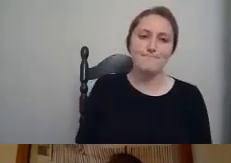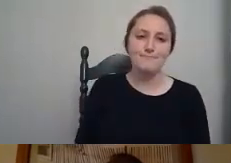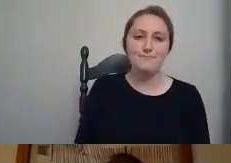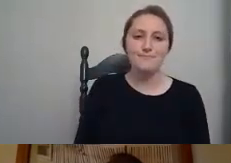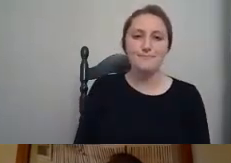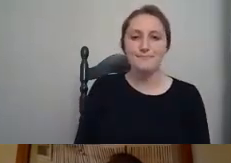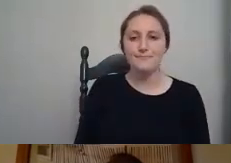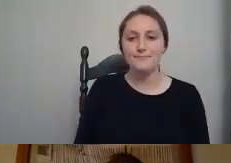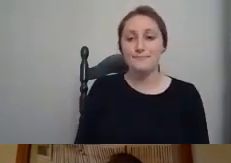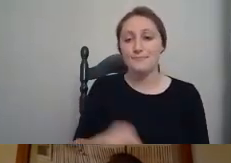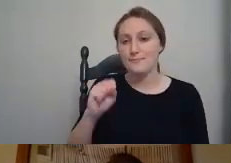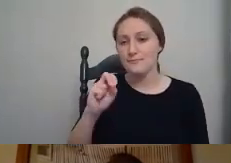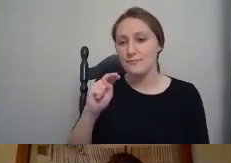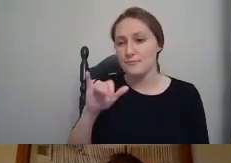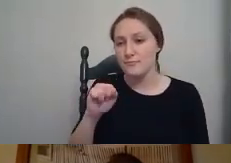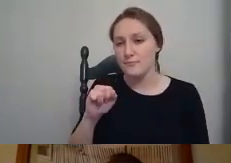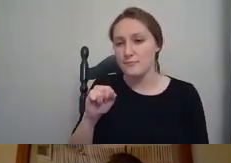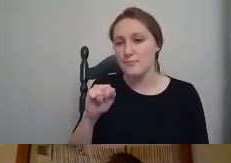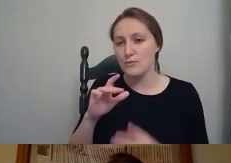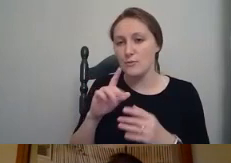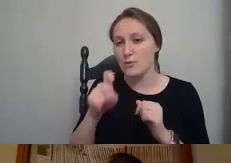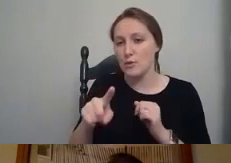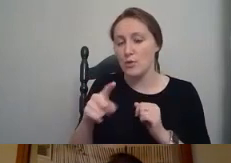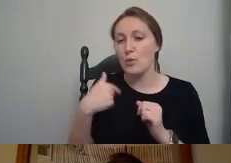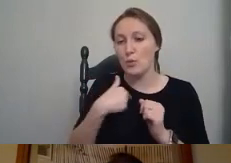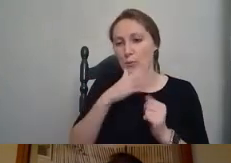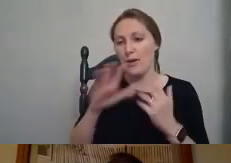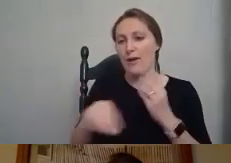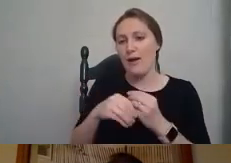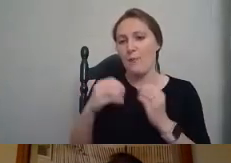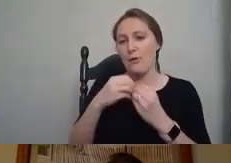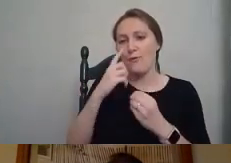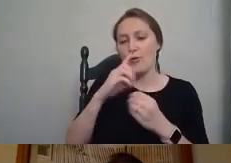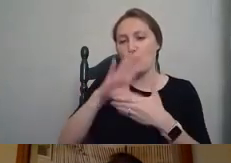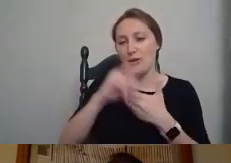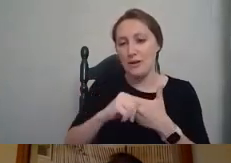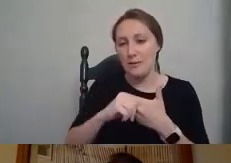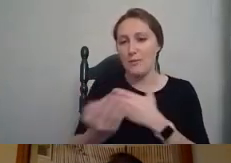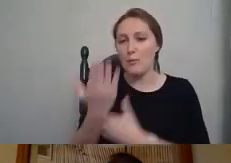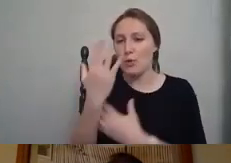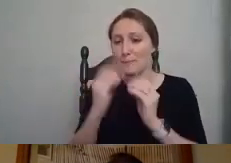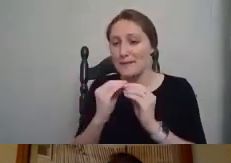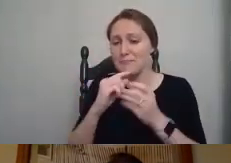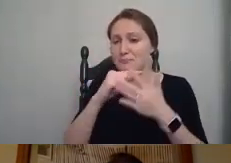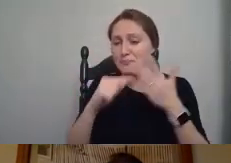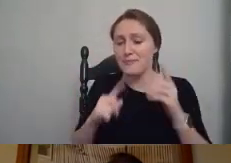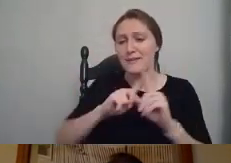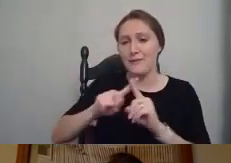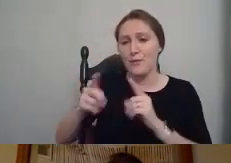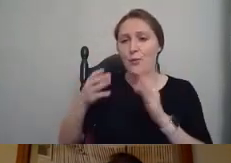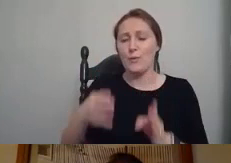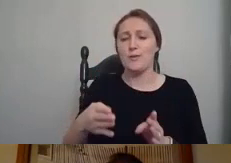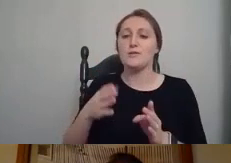So to Sonia's question, we'll have more in our curriculum through our morning meeting and other ways that